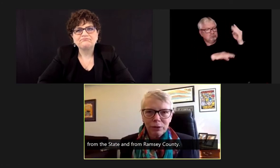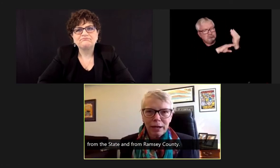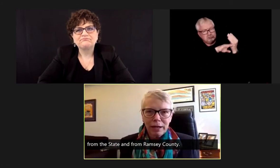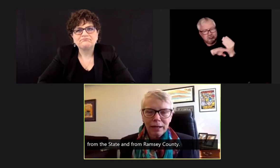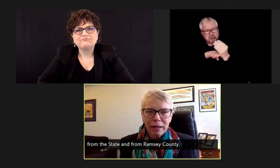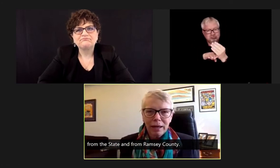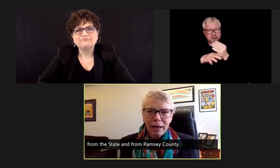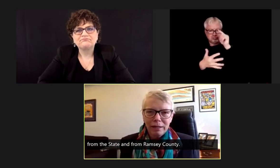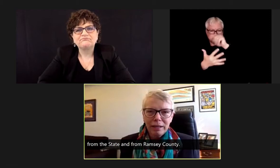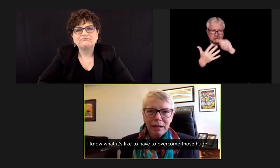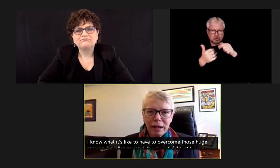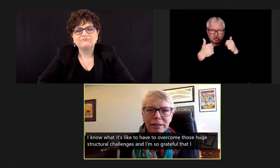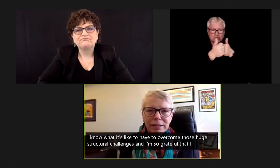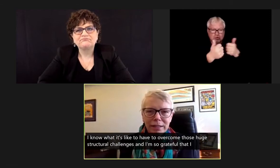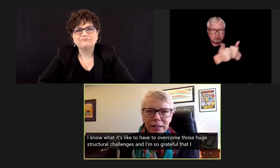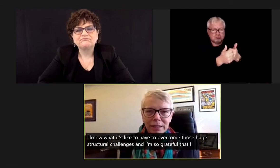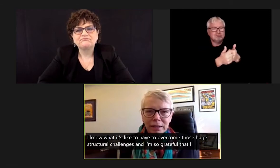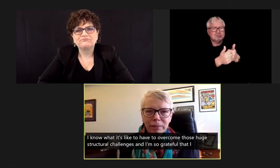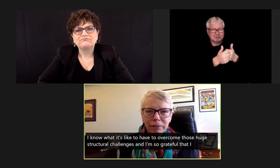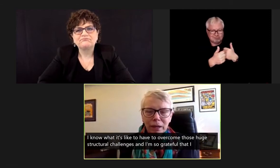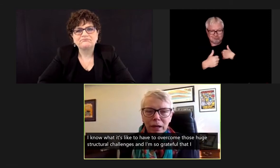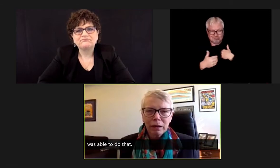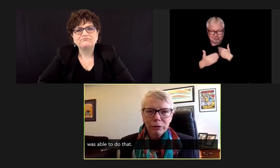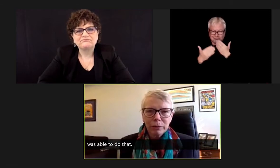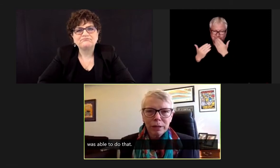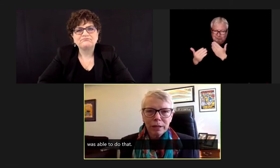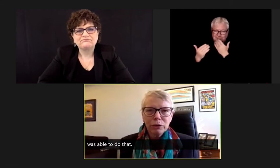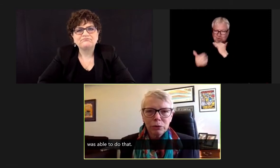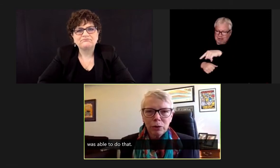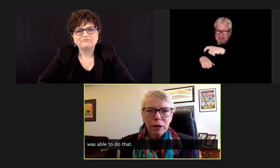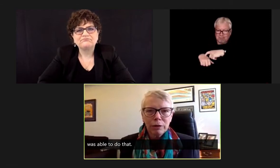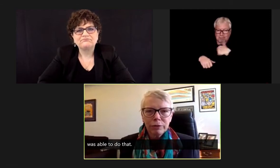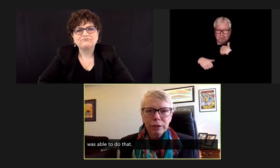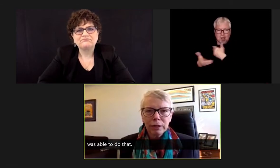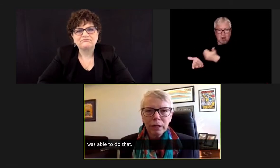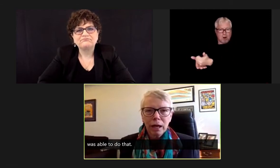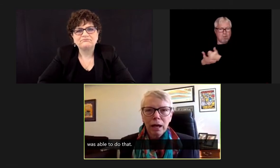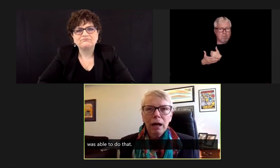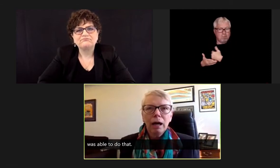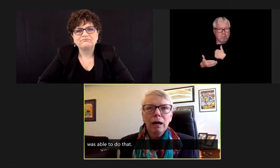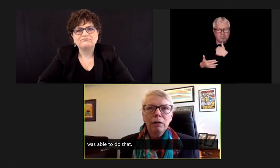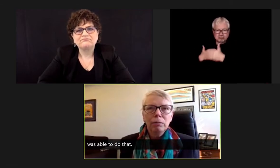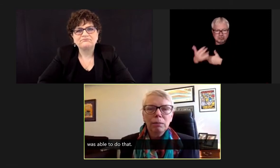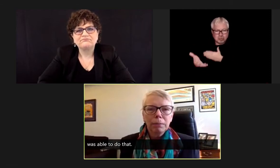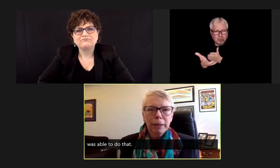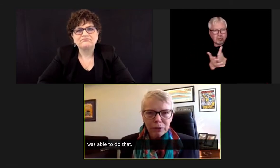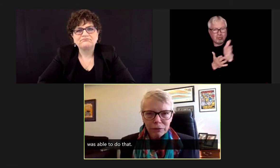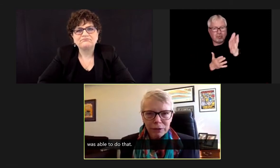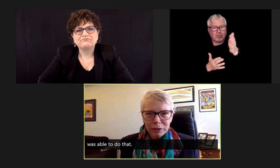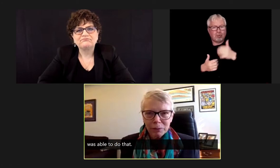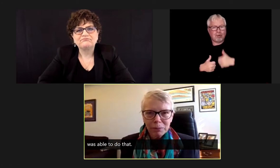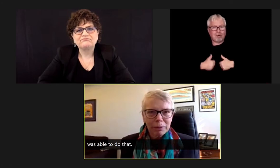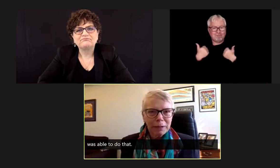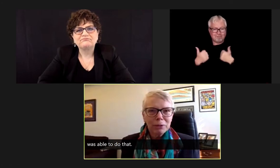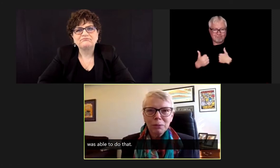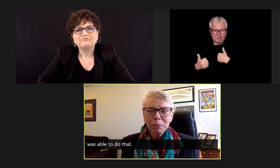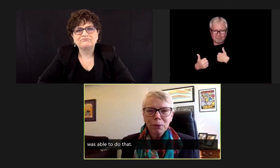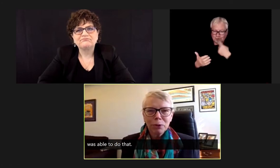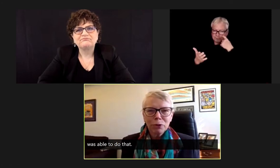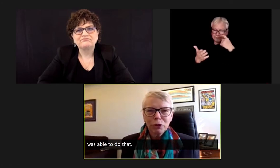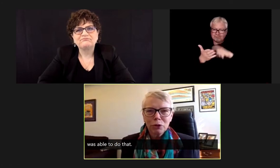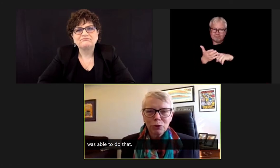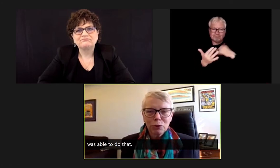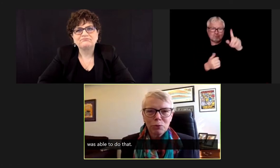to do that. And yet I see a government that too often blames the victim, blames